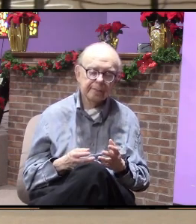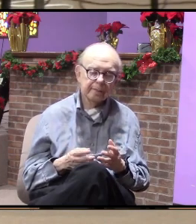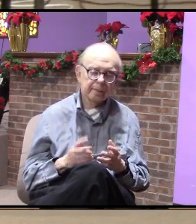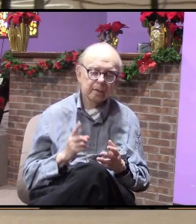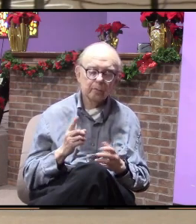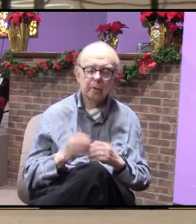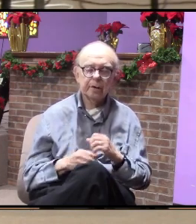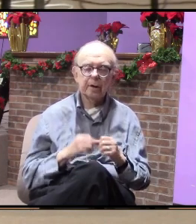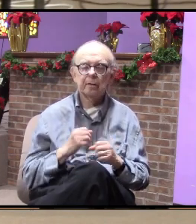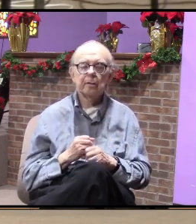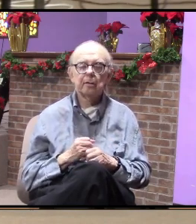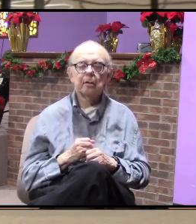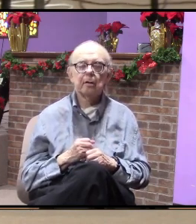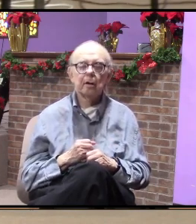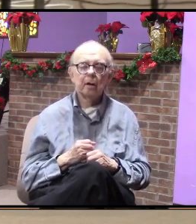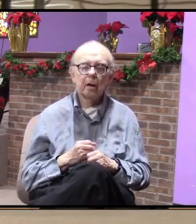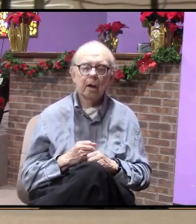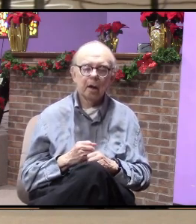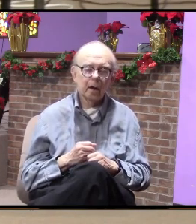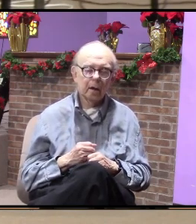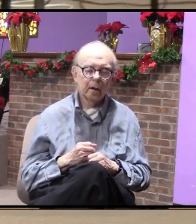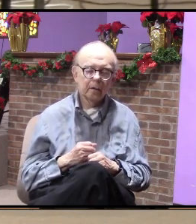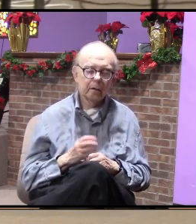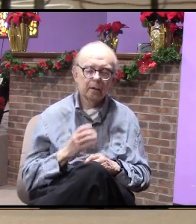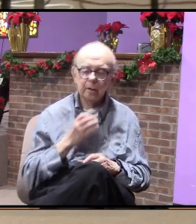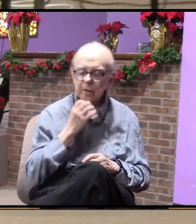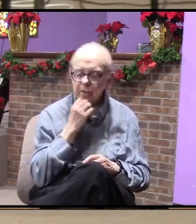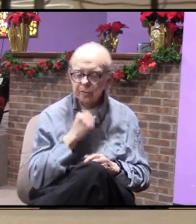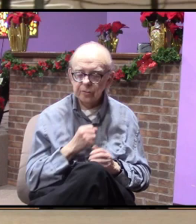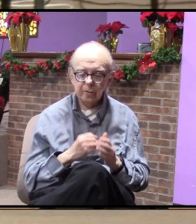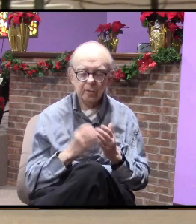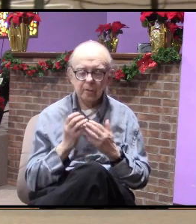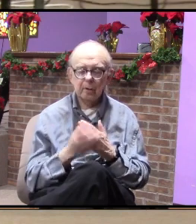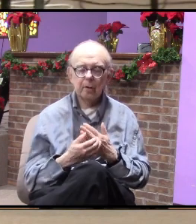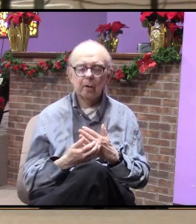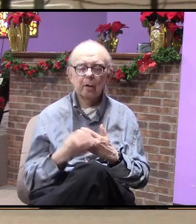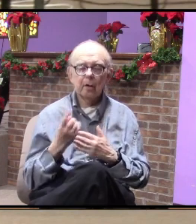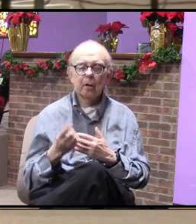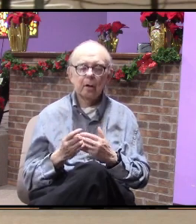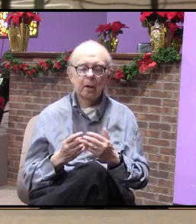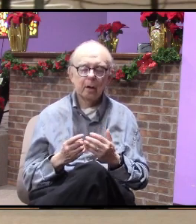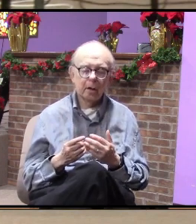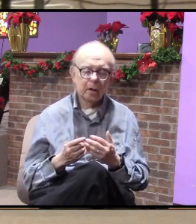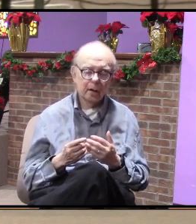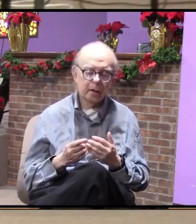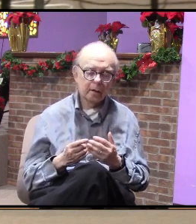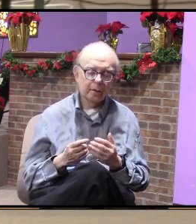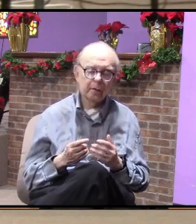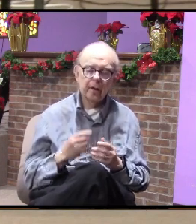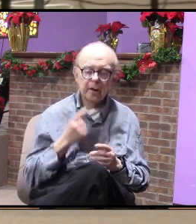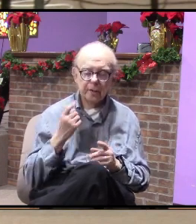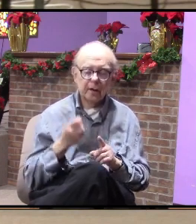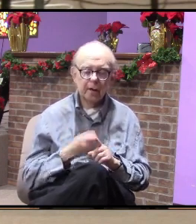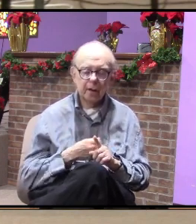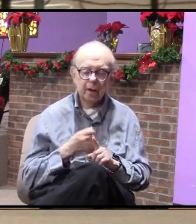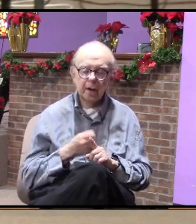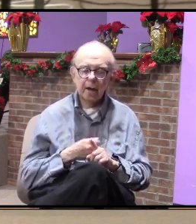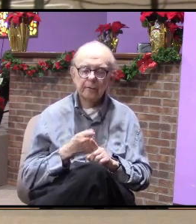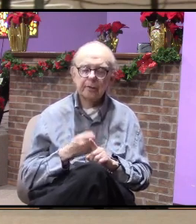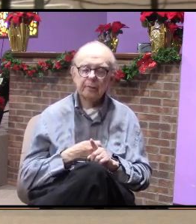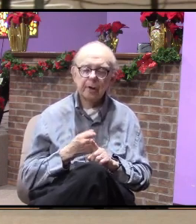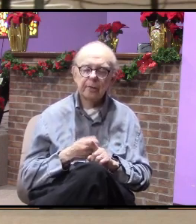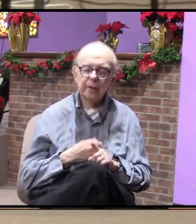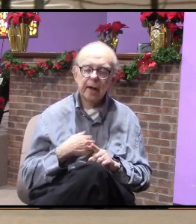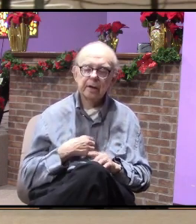is a year. In the Jewish calendar, they thought that every month had 30